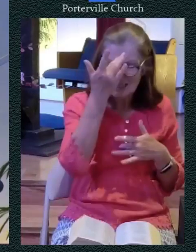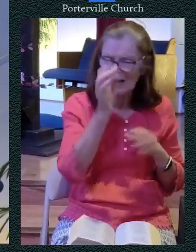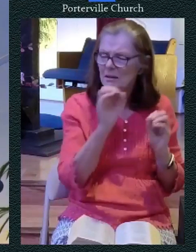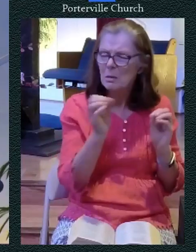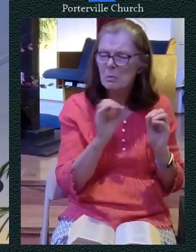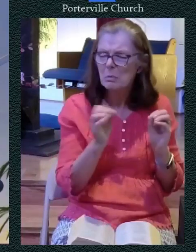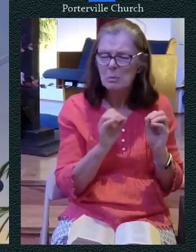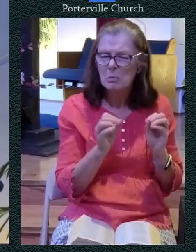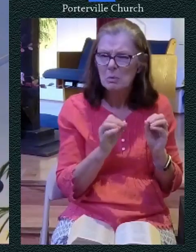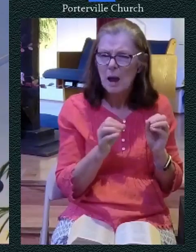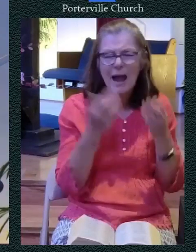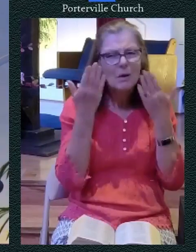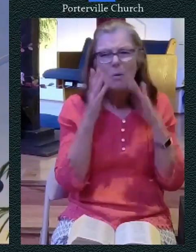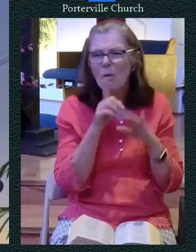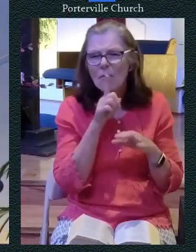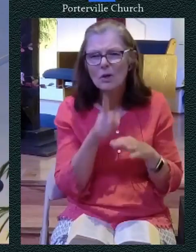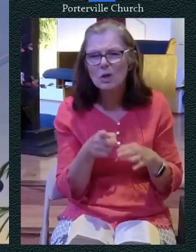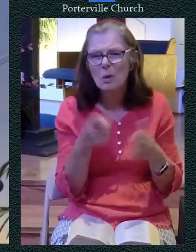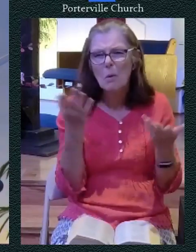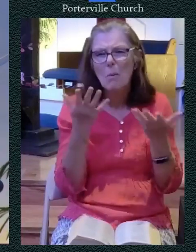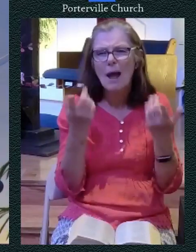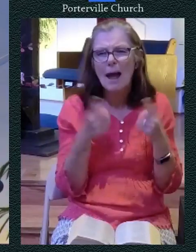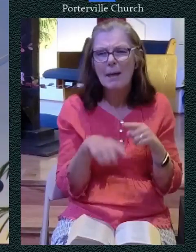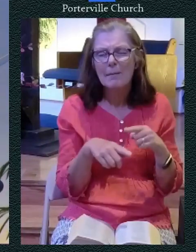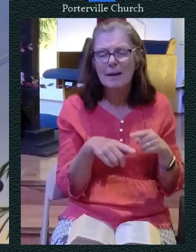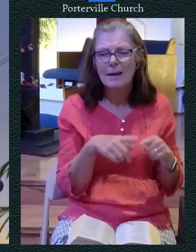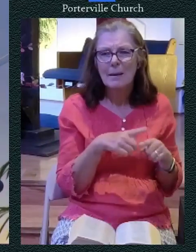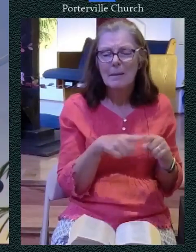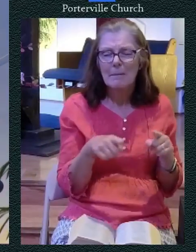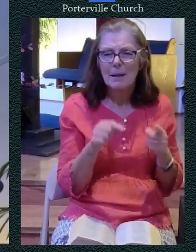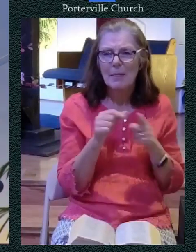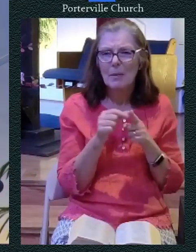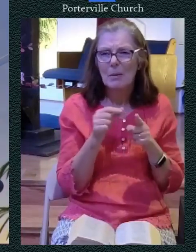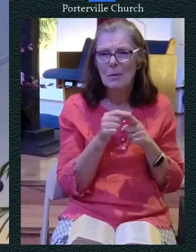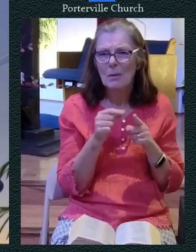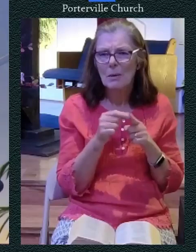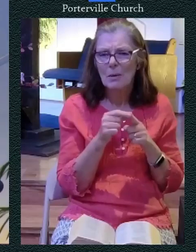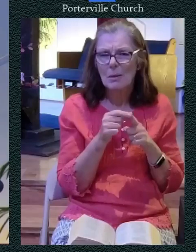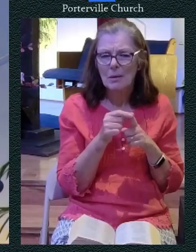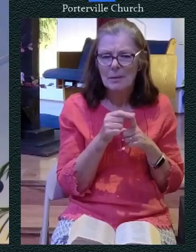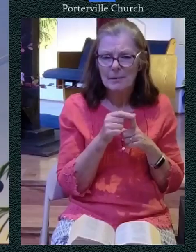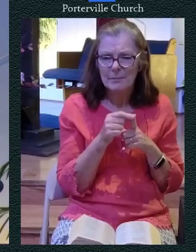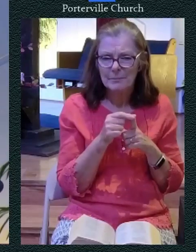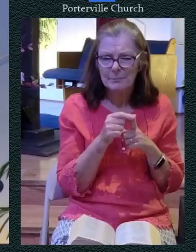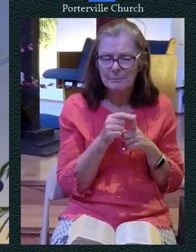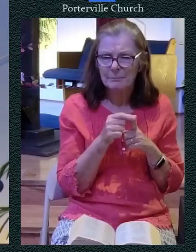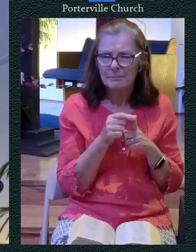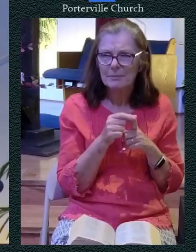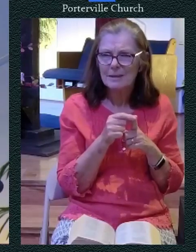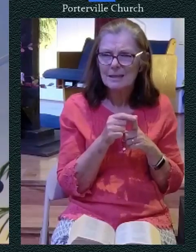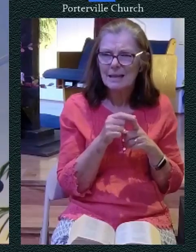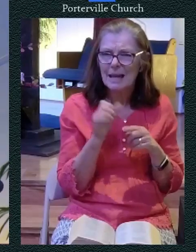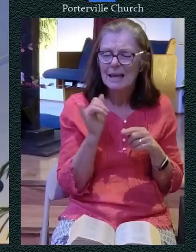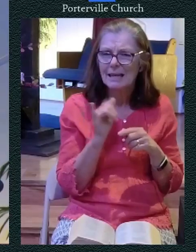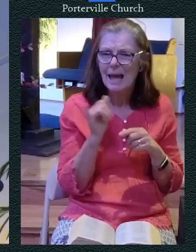I don't know for sure. But the word can also be translated stroke, like you're paddling me,